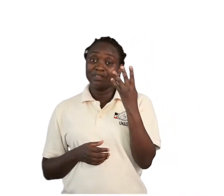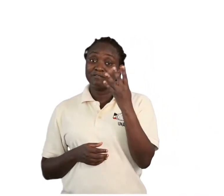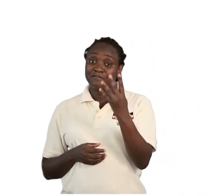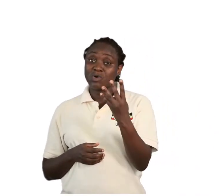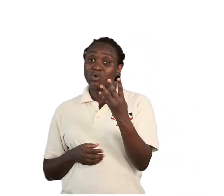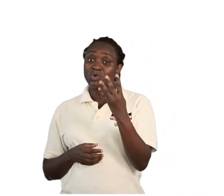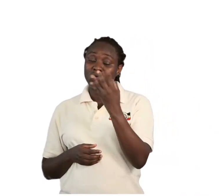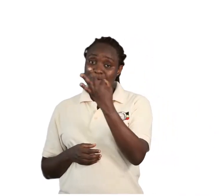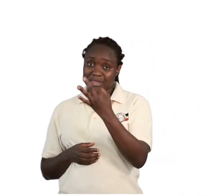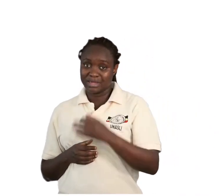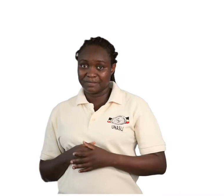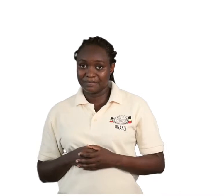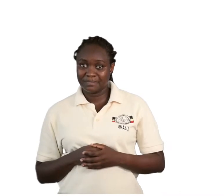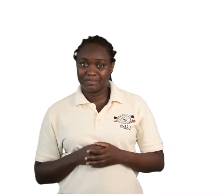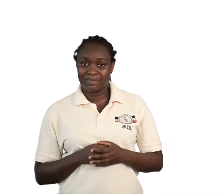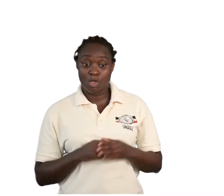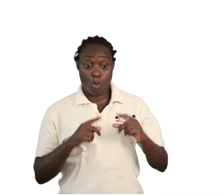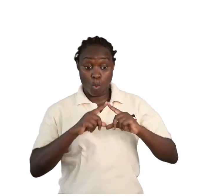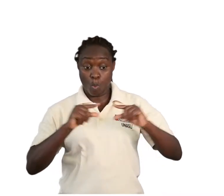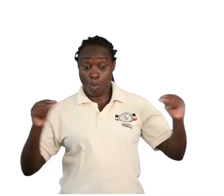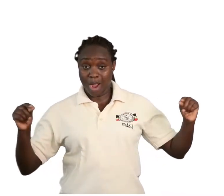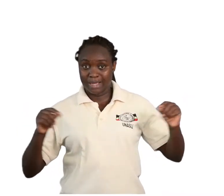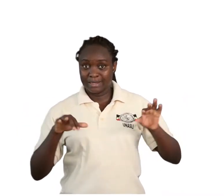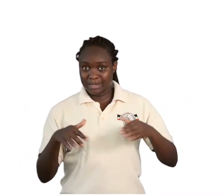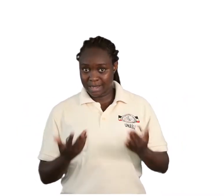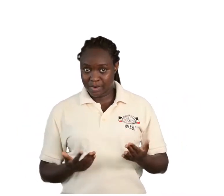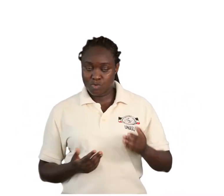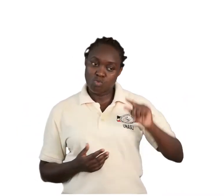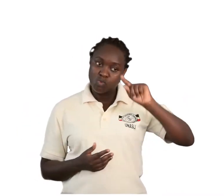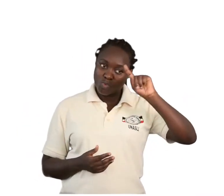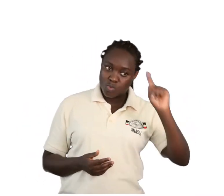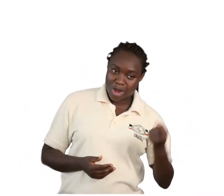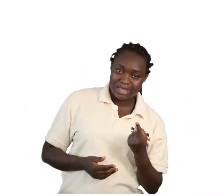1,343. I said the number is